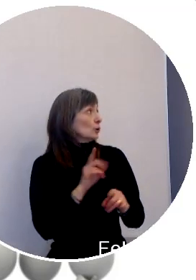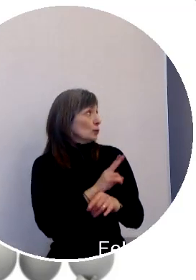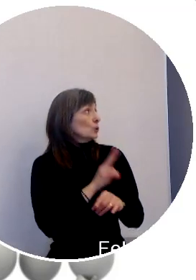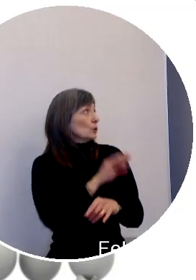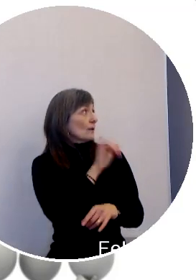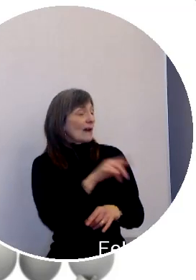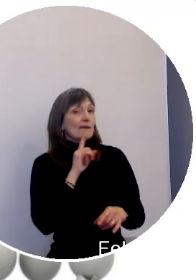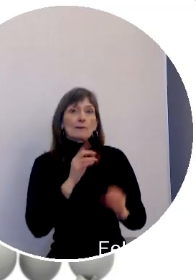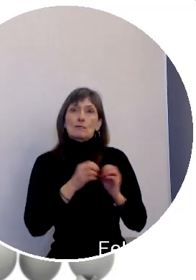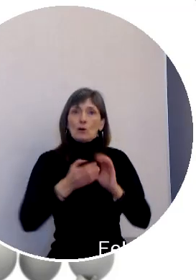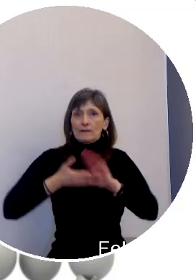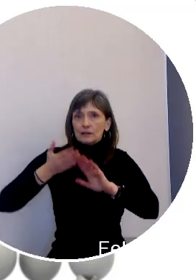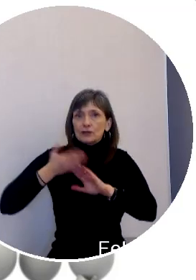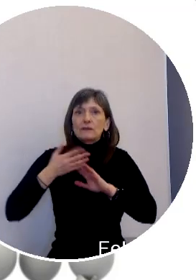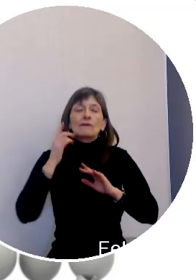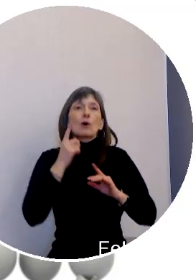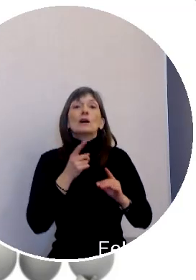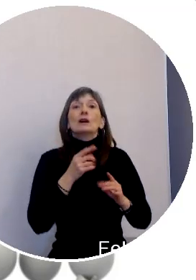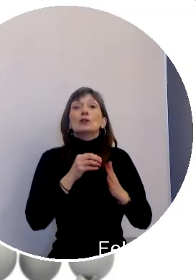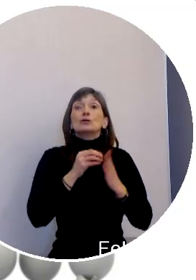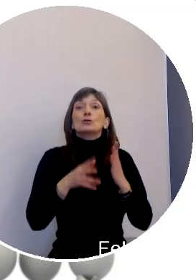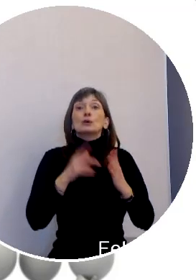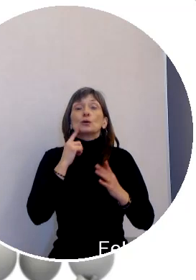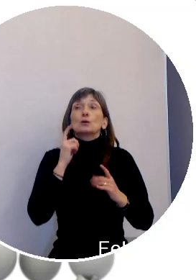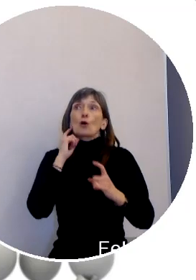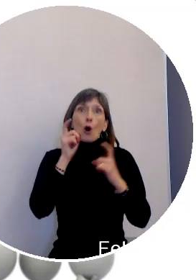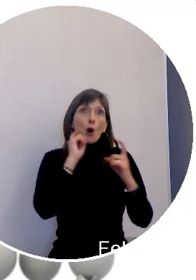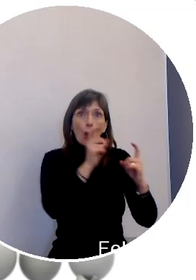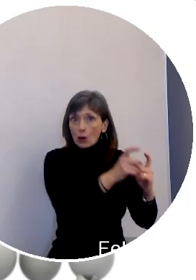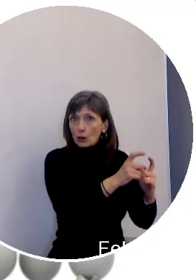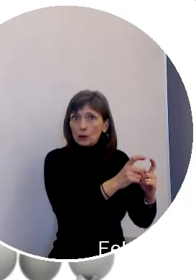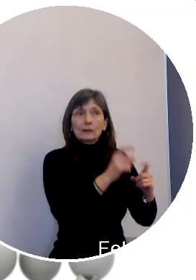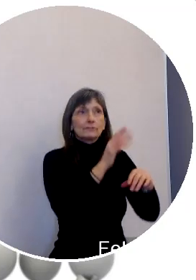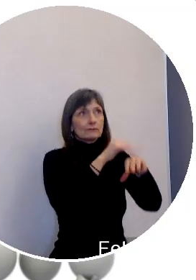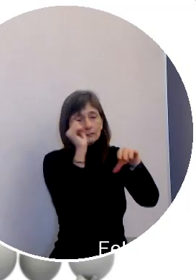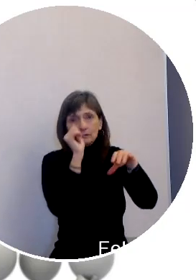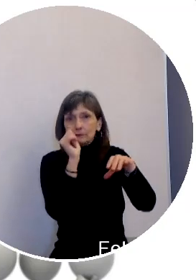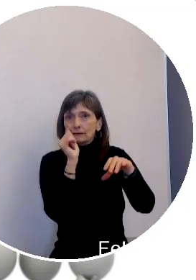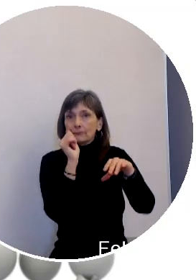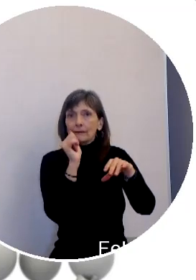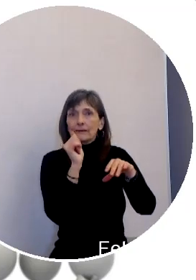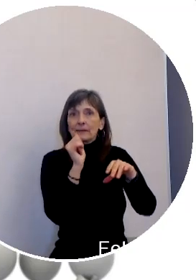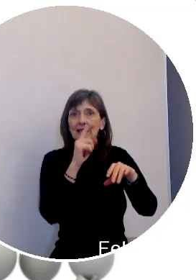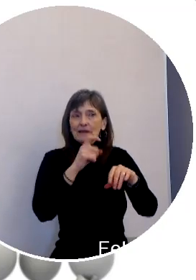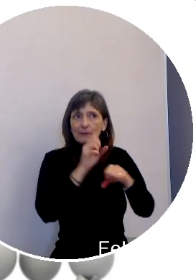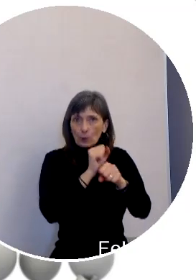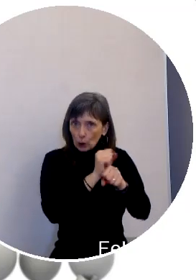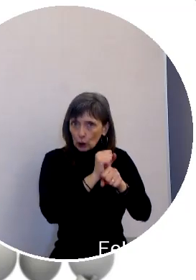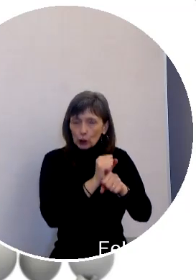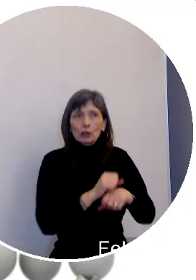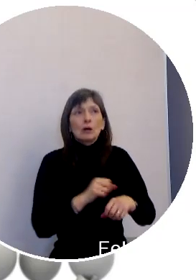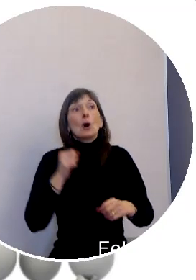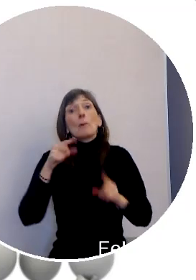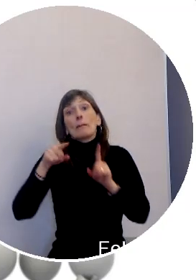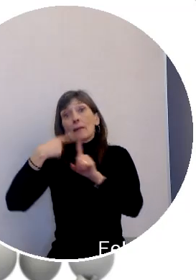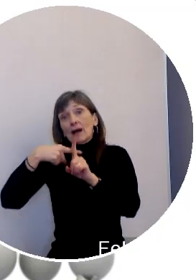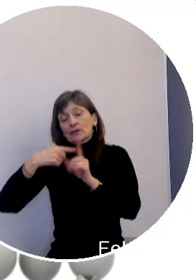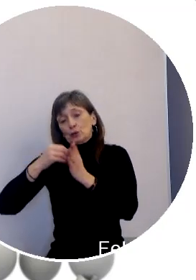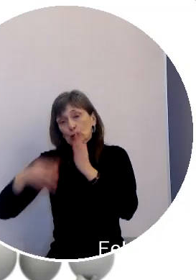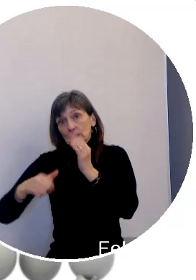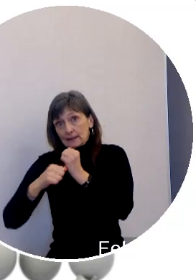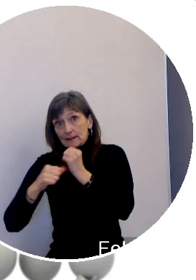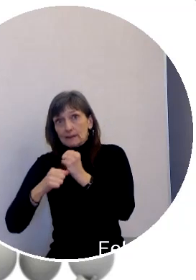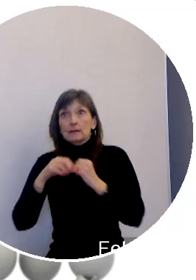to make more efficient our call-out system for those employee groups that we've included in Smart Find. Those would include student assistant,